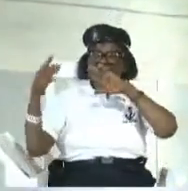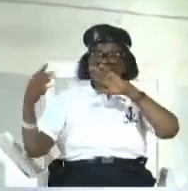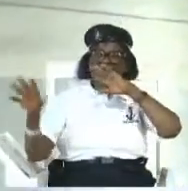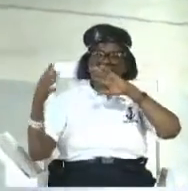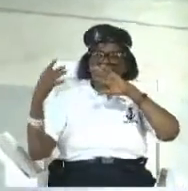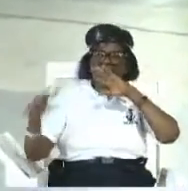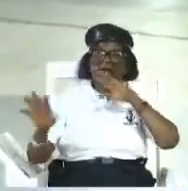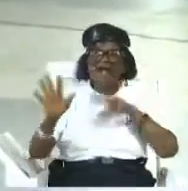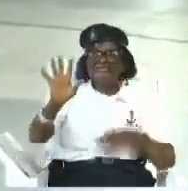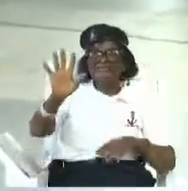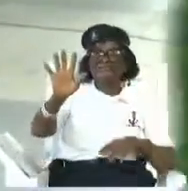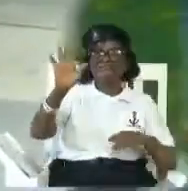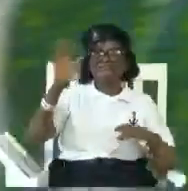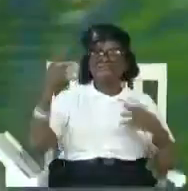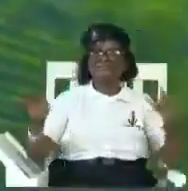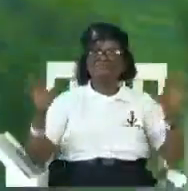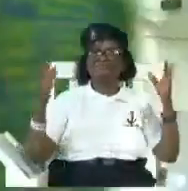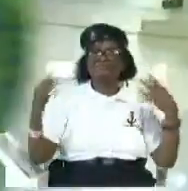Five.